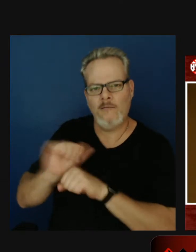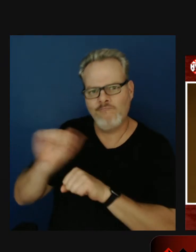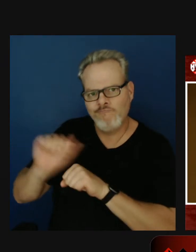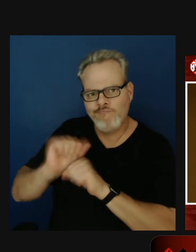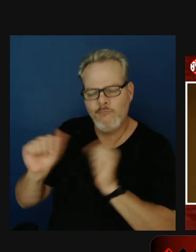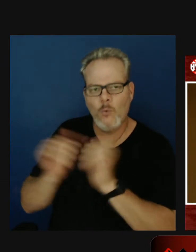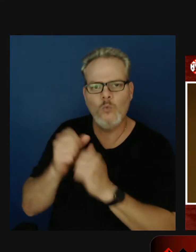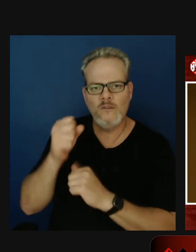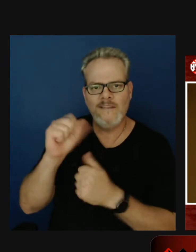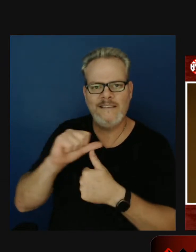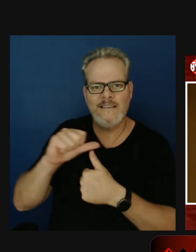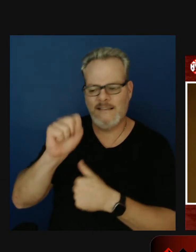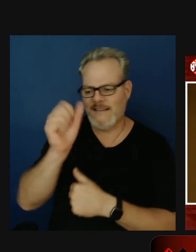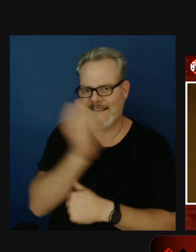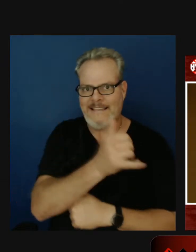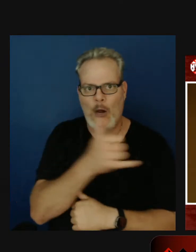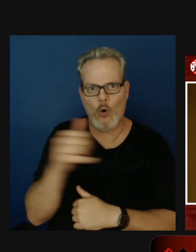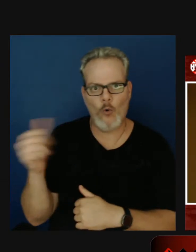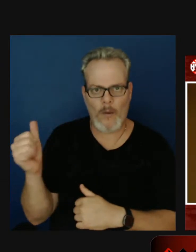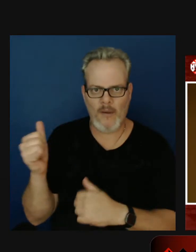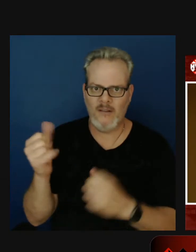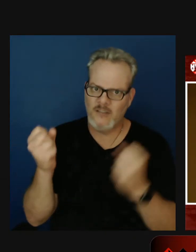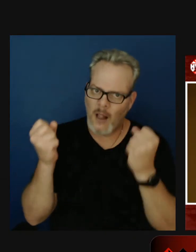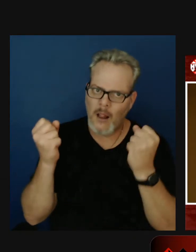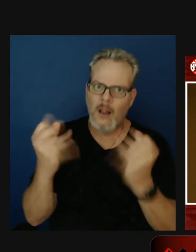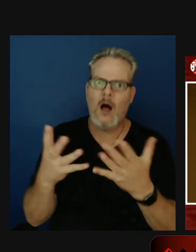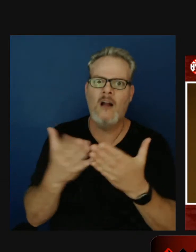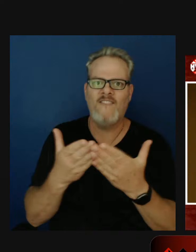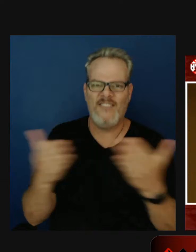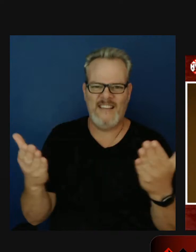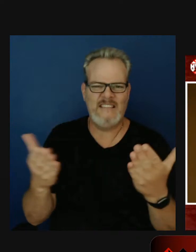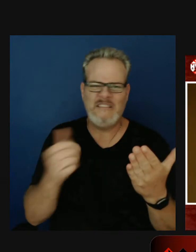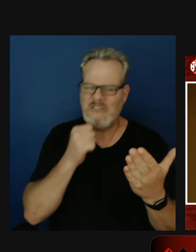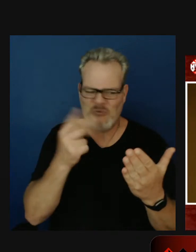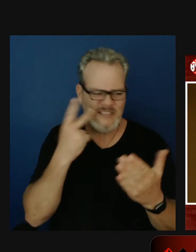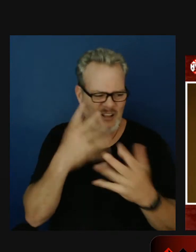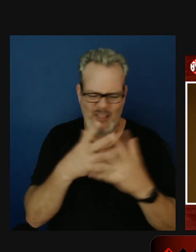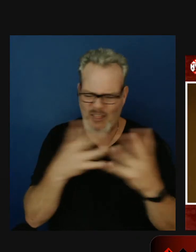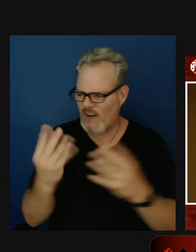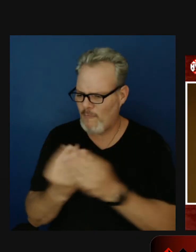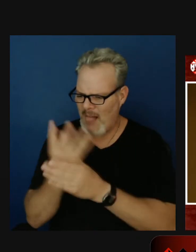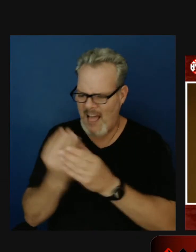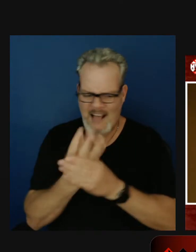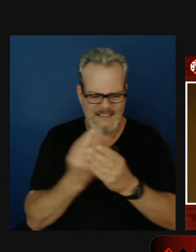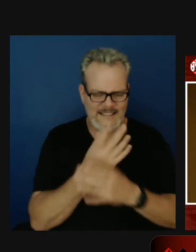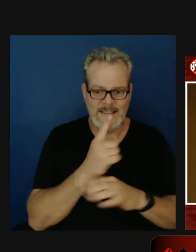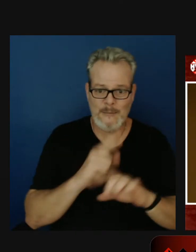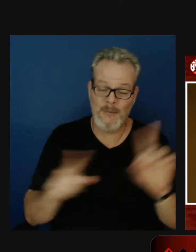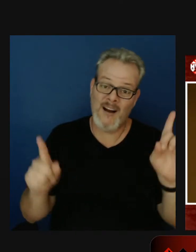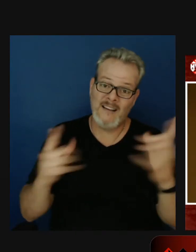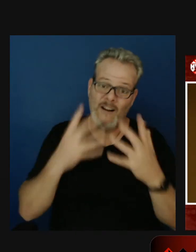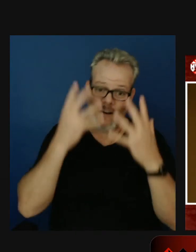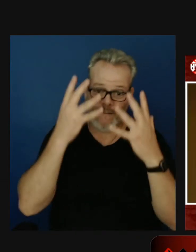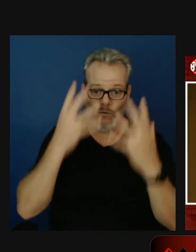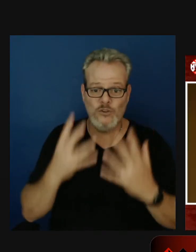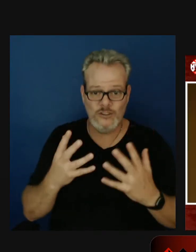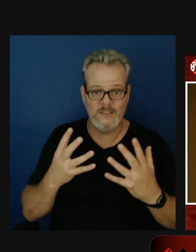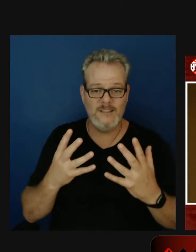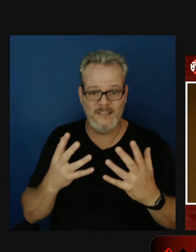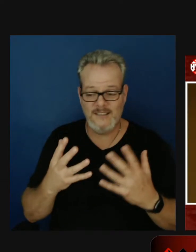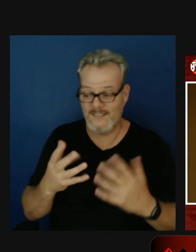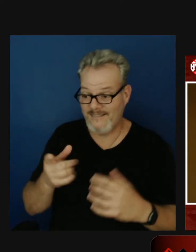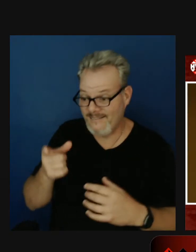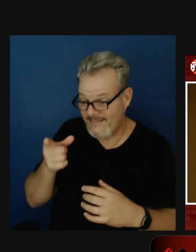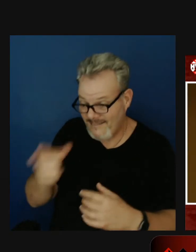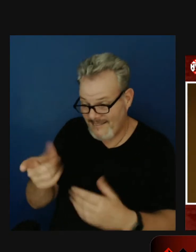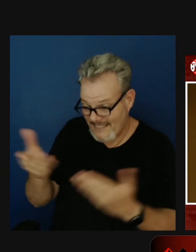an easy place to map. There's not a whole lot of vegetation, much like the Southwest Rift Zone, but unfortunately, Frank Truesdale isn't here tonight. He could probably